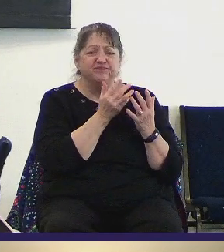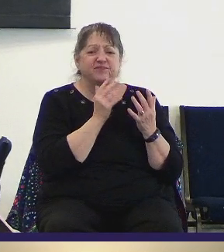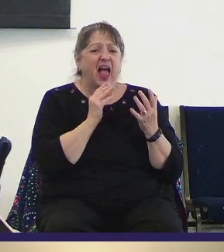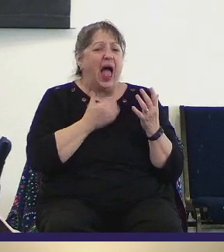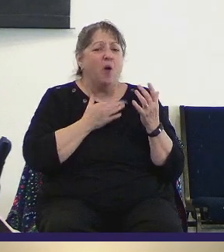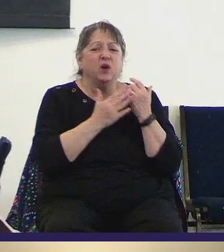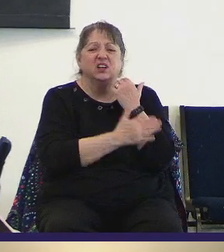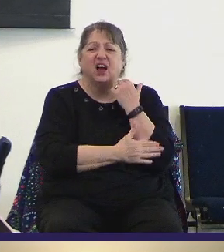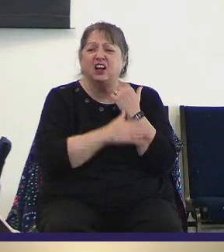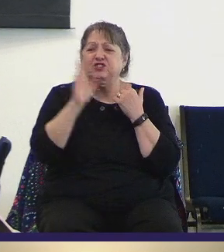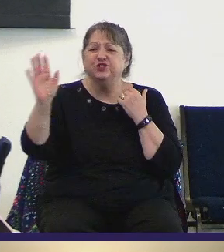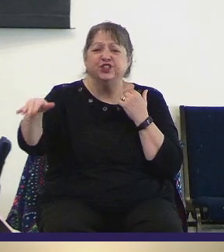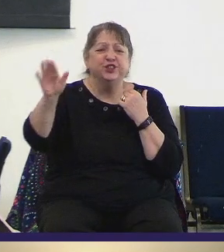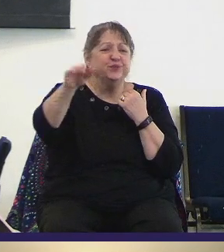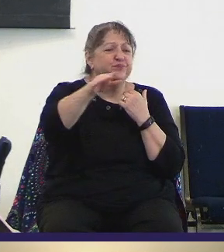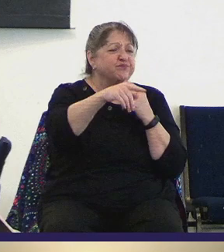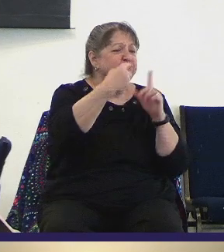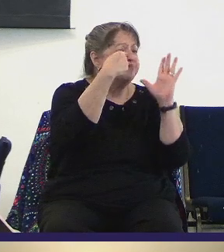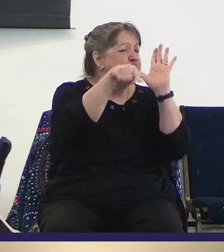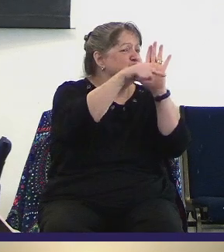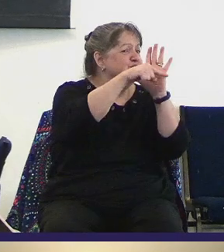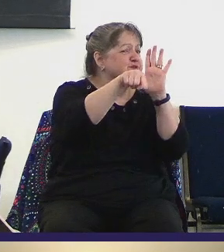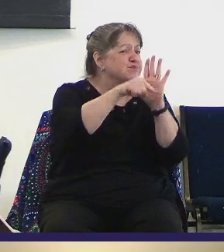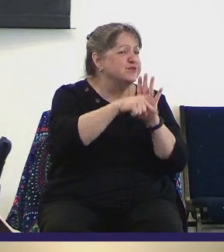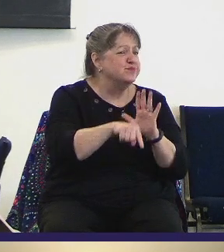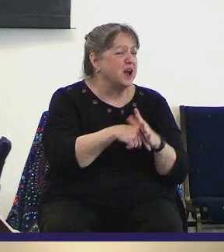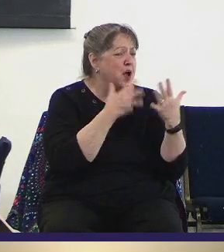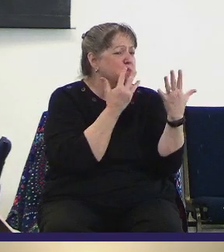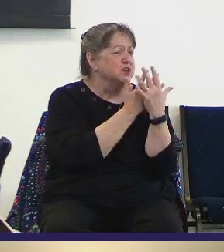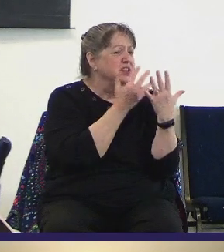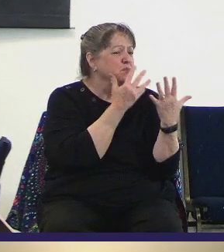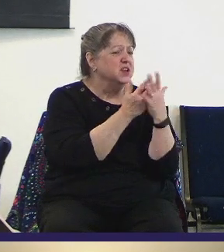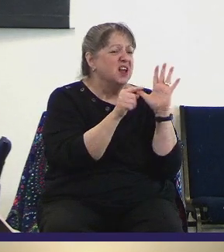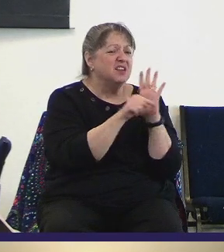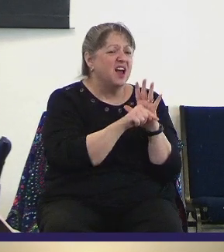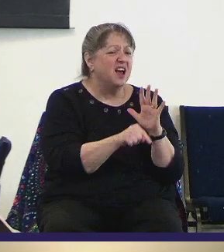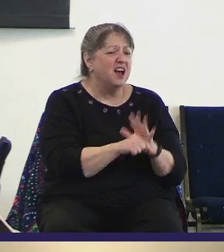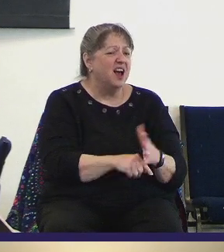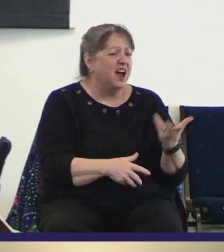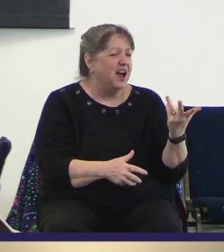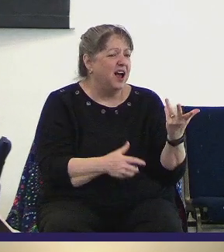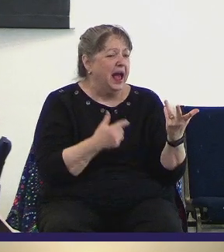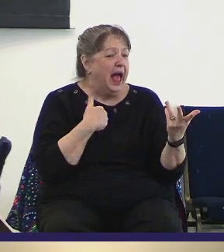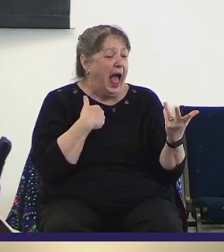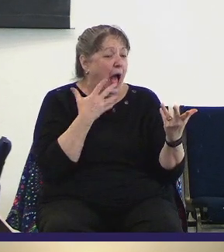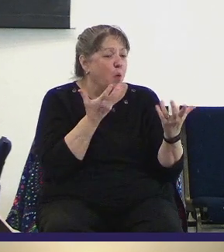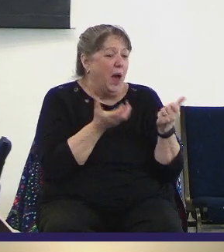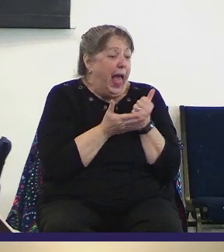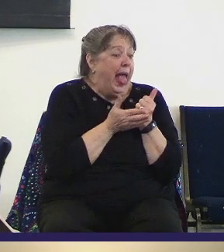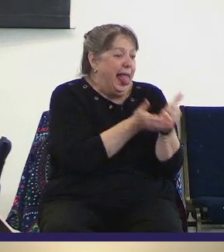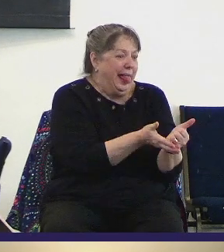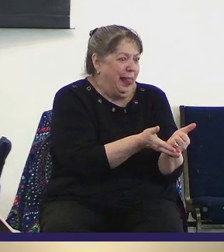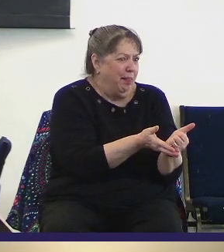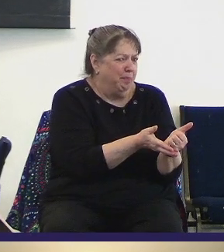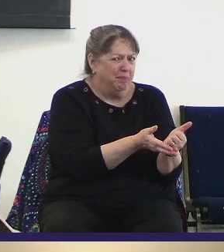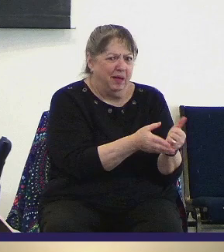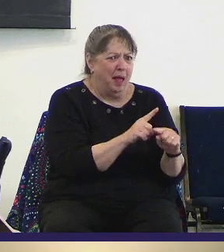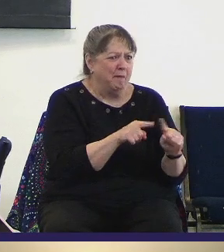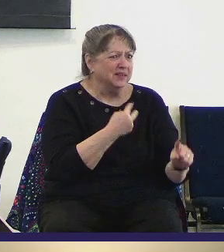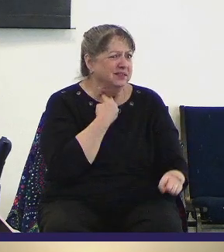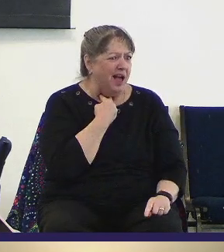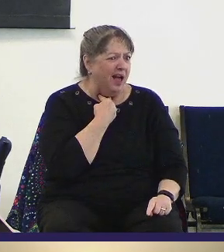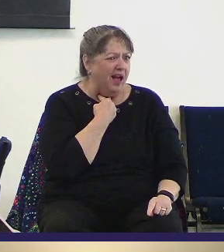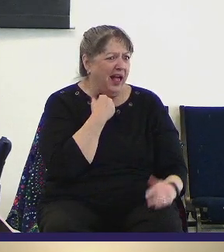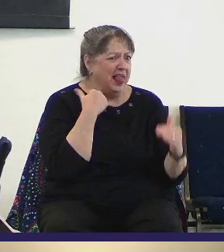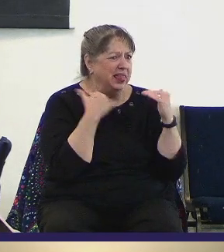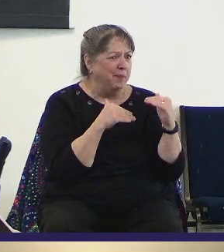current state of our prison system, which was the original passion that convicted me to leave working in the